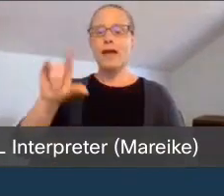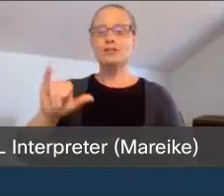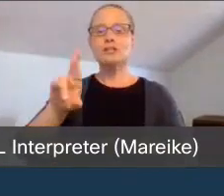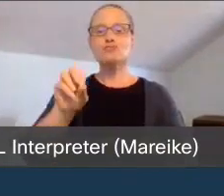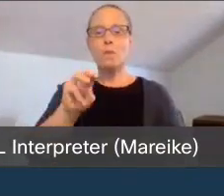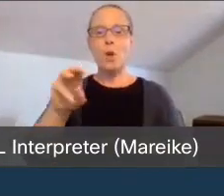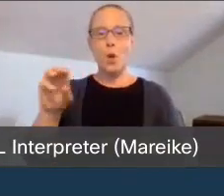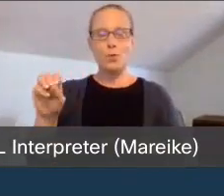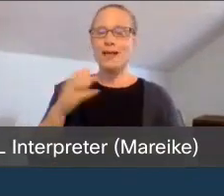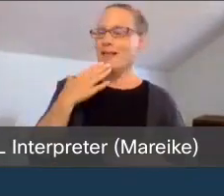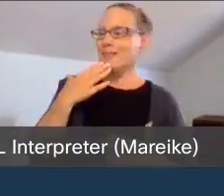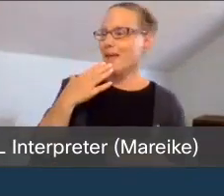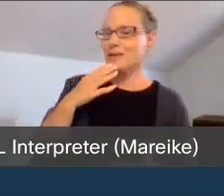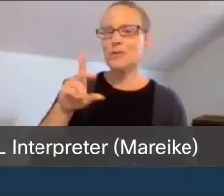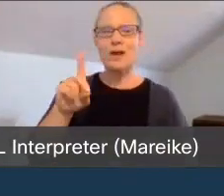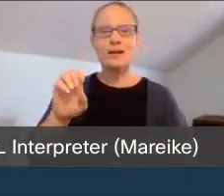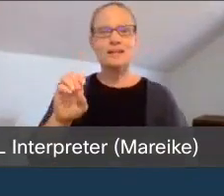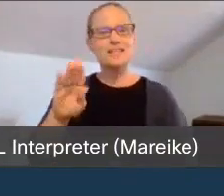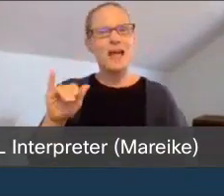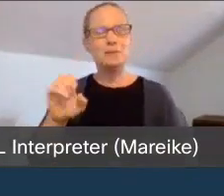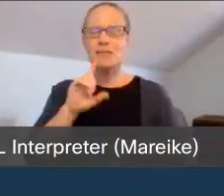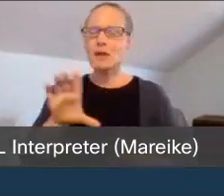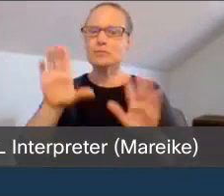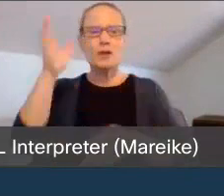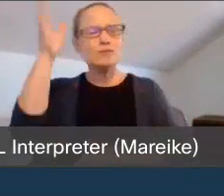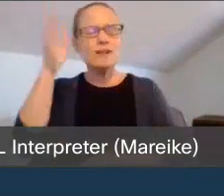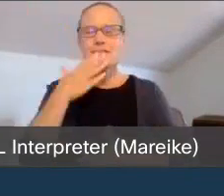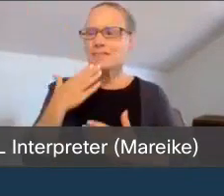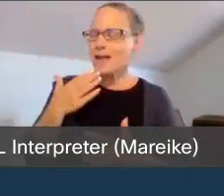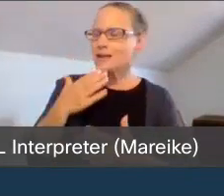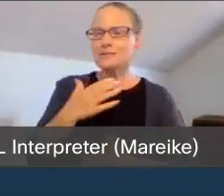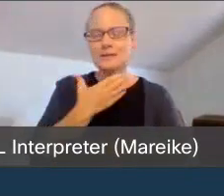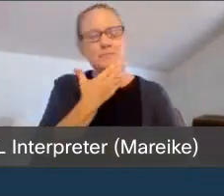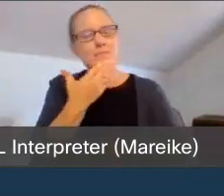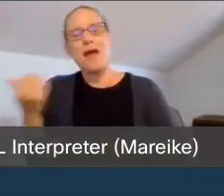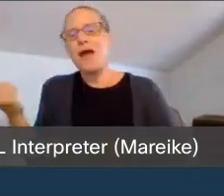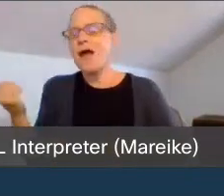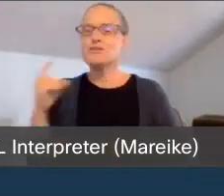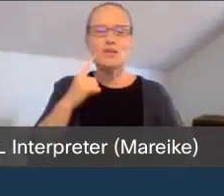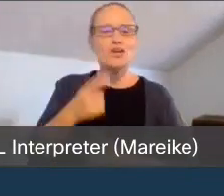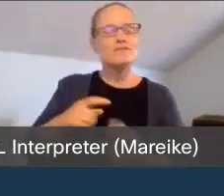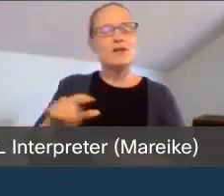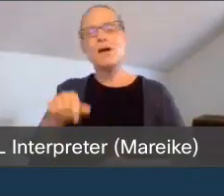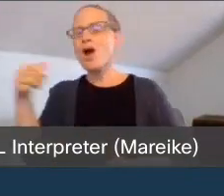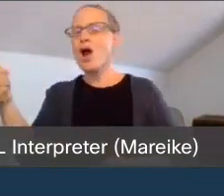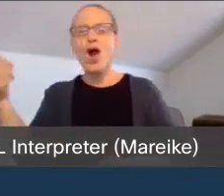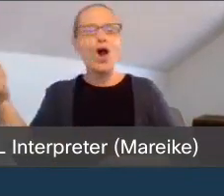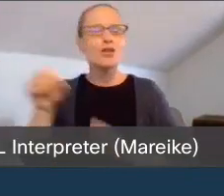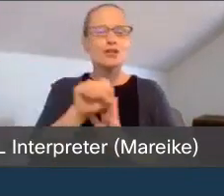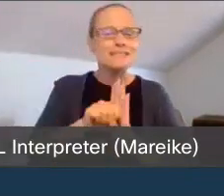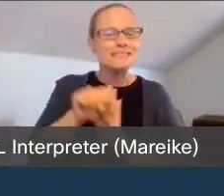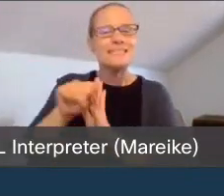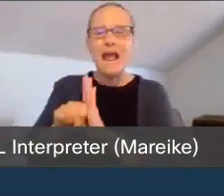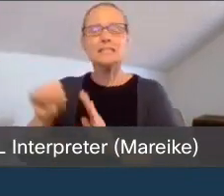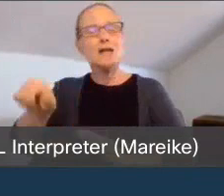Thanks, everyone. Wow, Debbie, that was so great. It's always the best to hear from other states and other